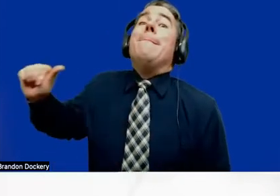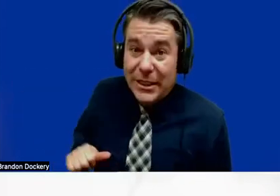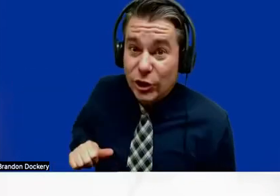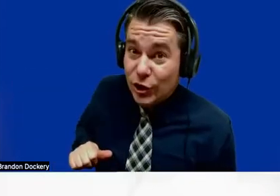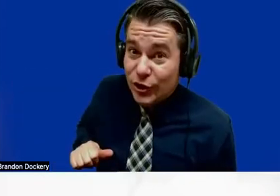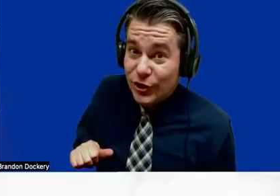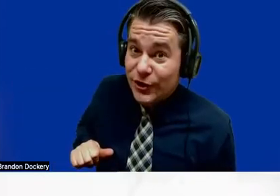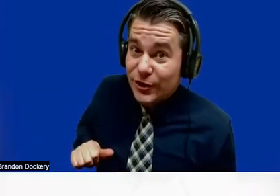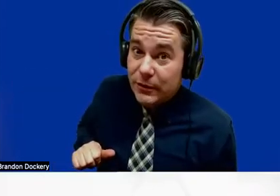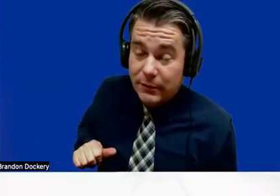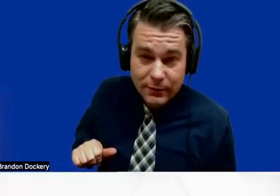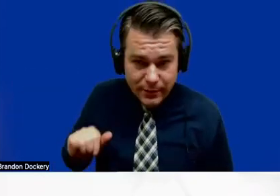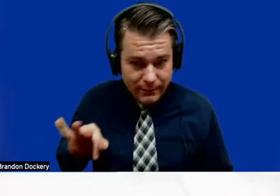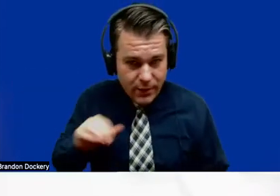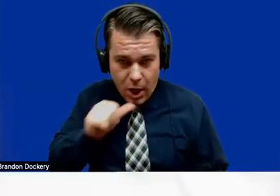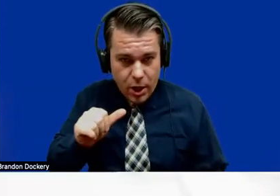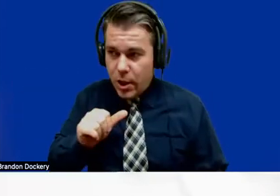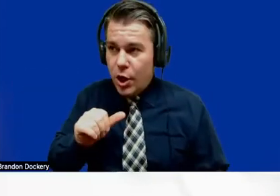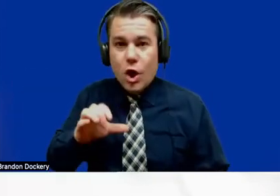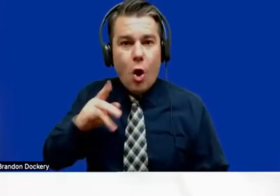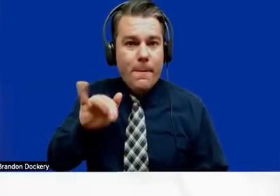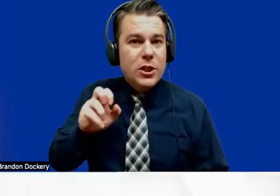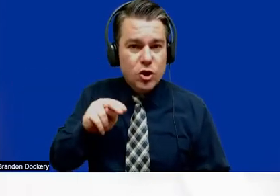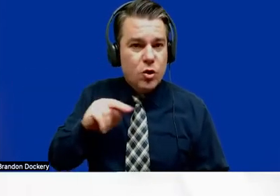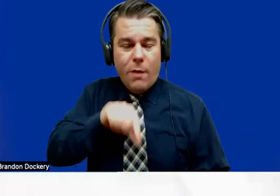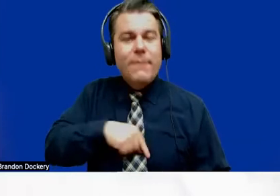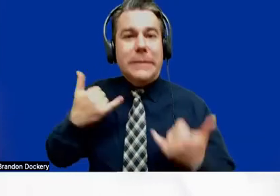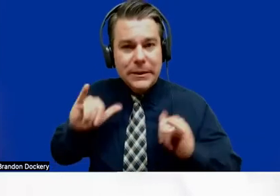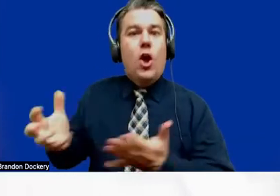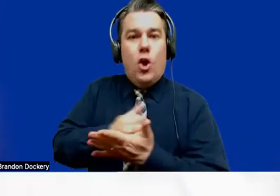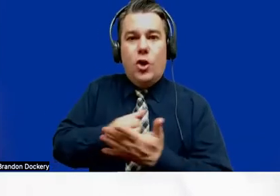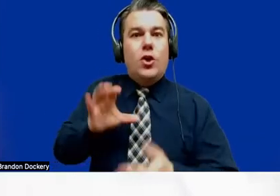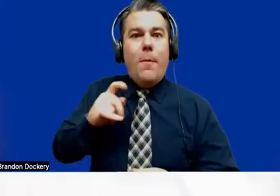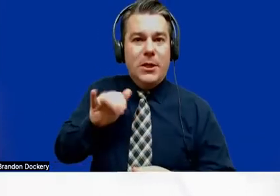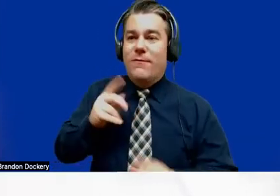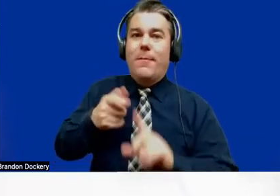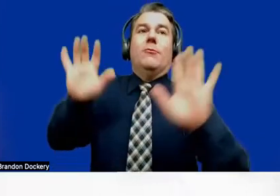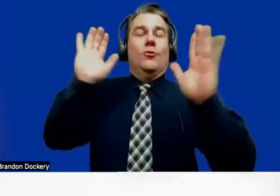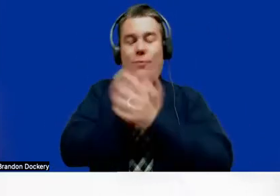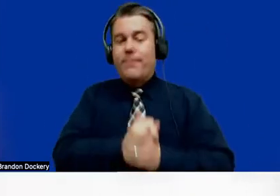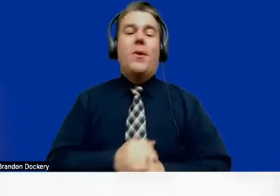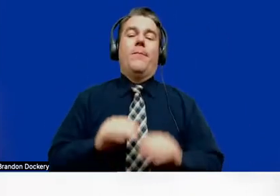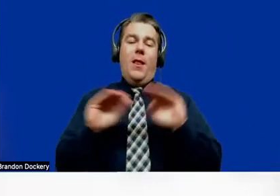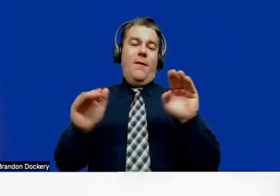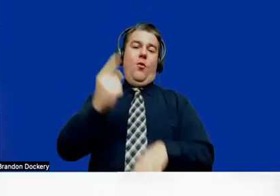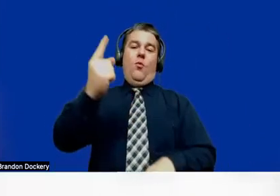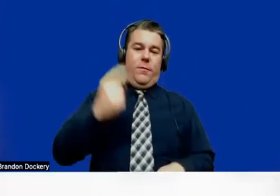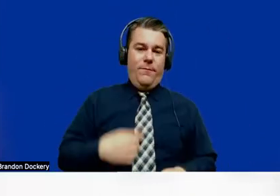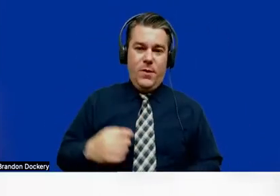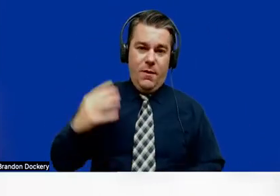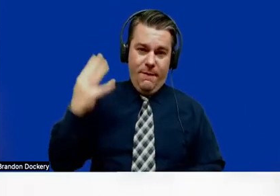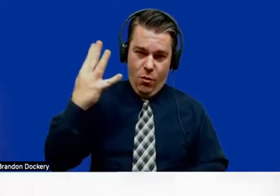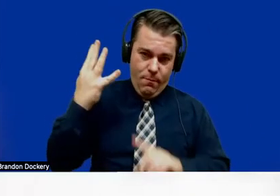if somebody isn't commission qualified, we're still going to get points for this person. It's crazy to me. Anyway, level 1, you'll get 4